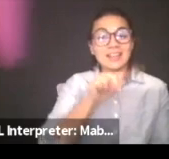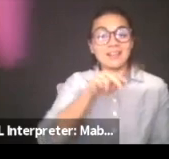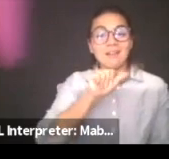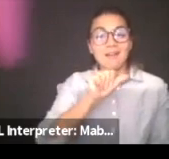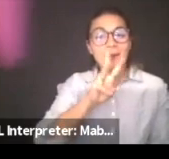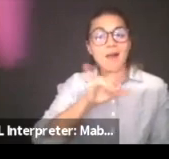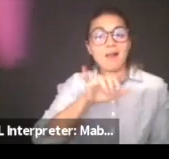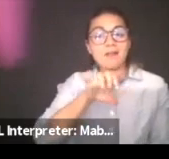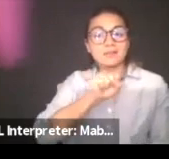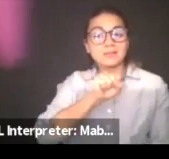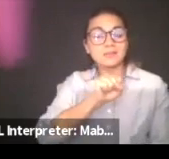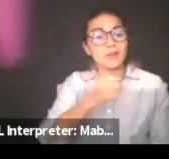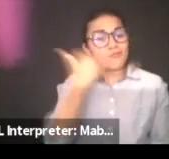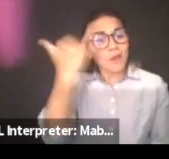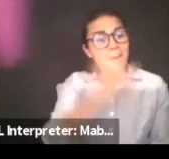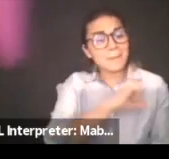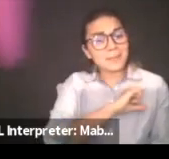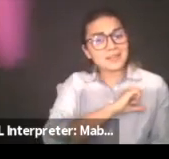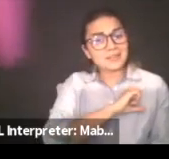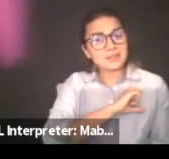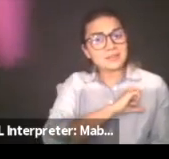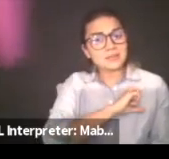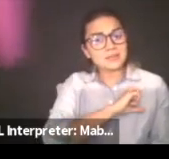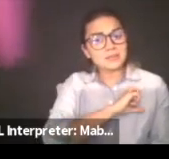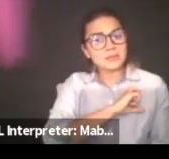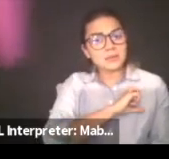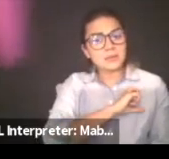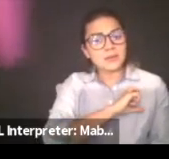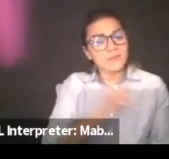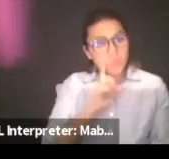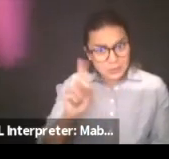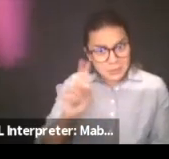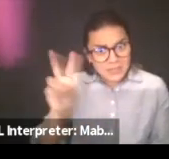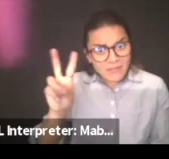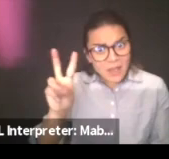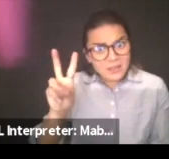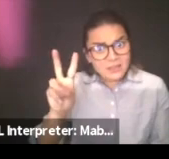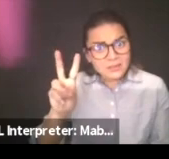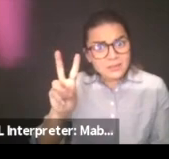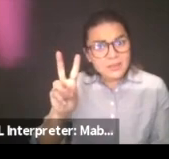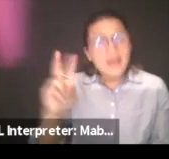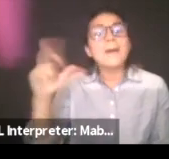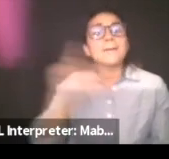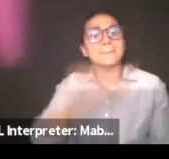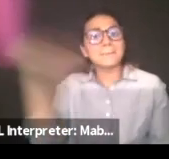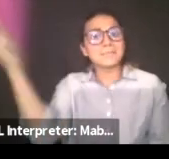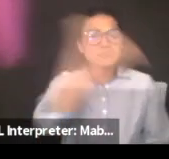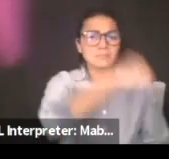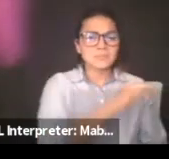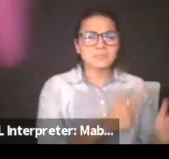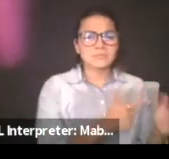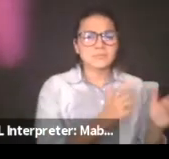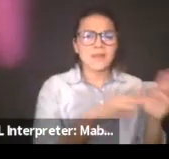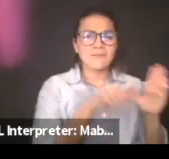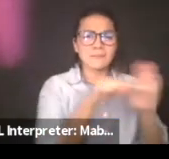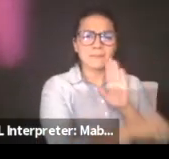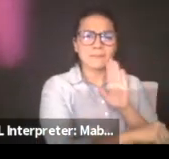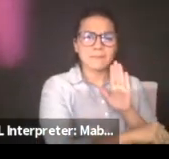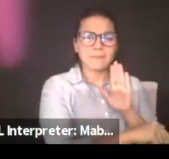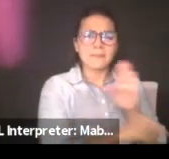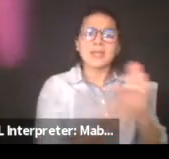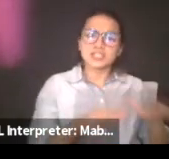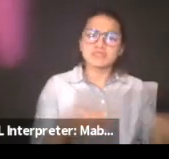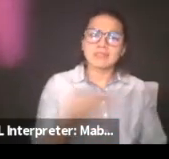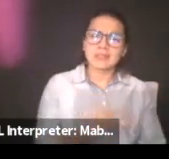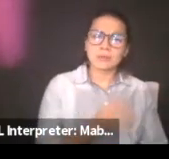for a domestic violence call, she had her children in the home when she was murdered by the police. And if we care about children of color and survivors,